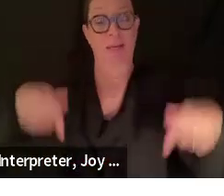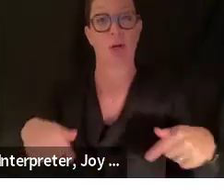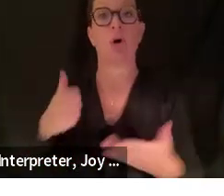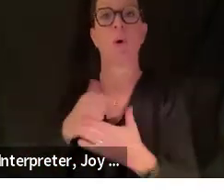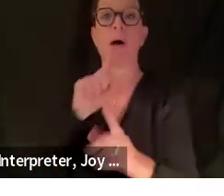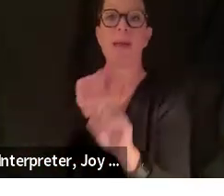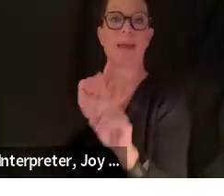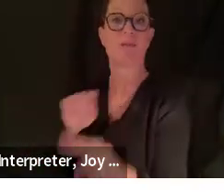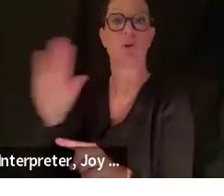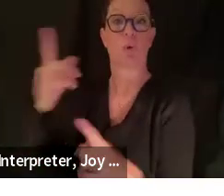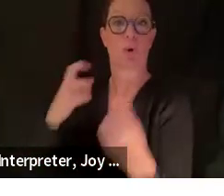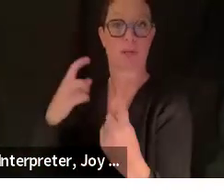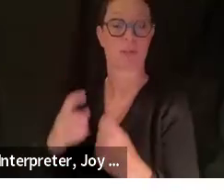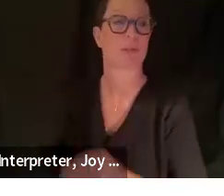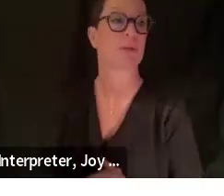And